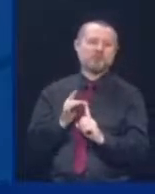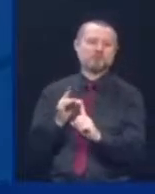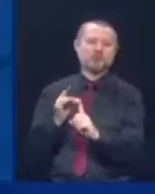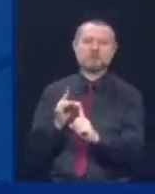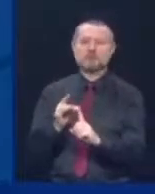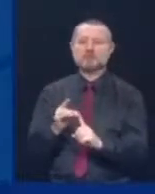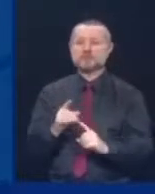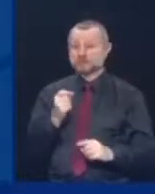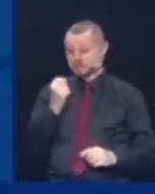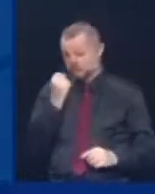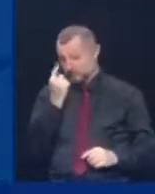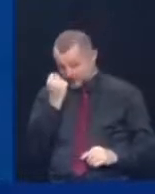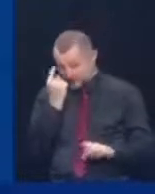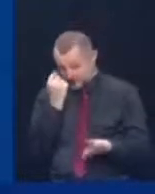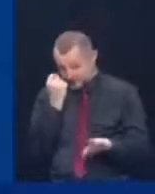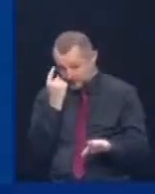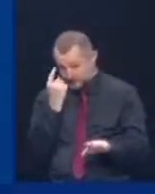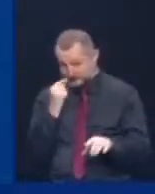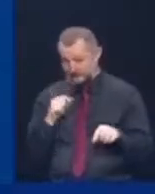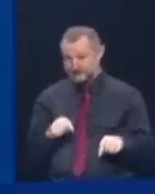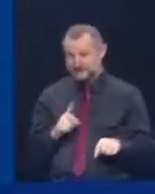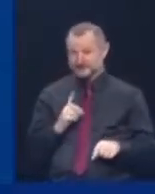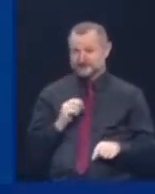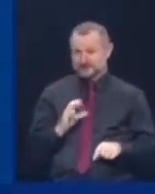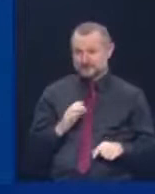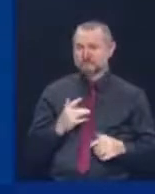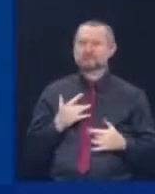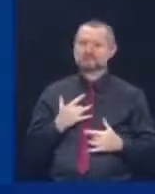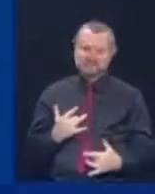But you're going into the period of high socialization.